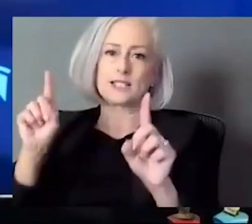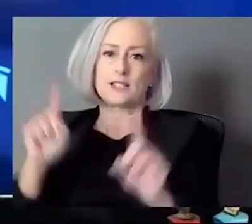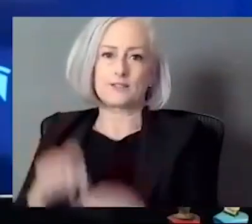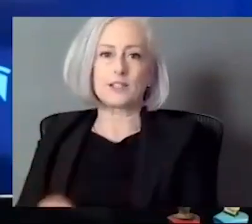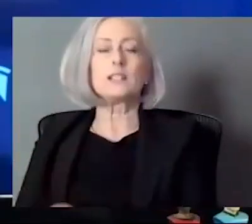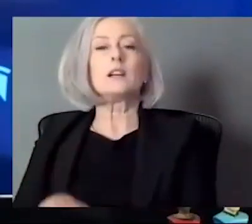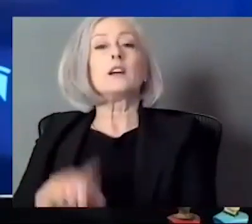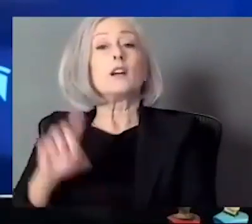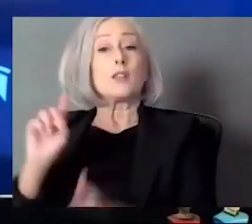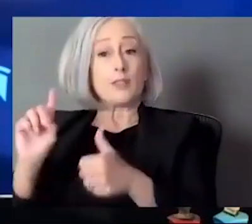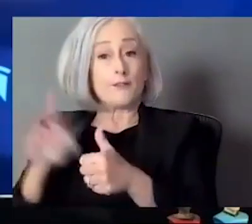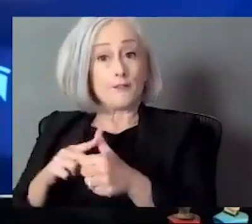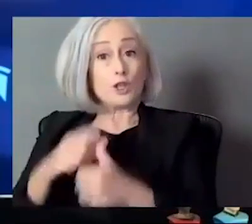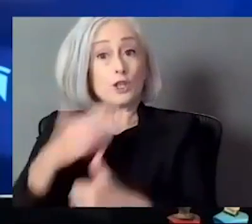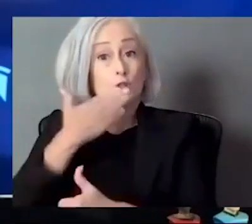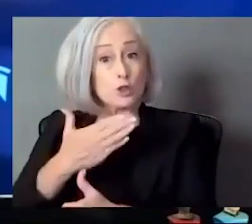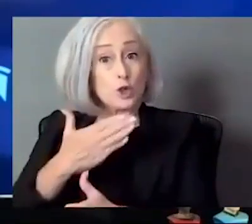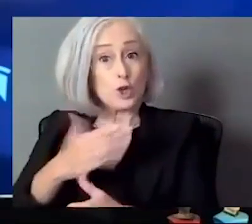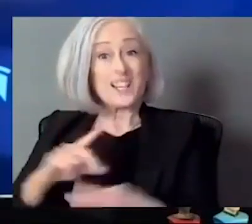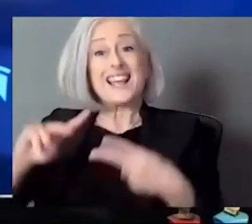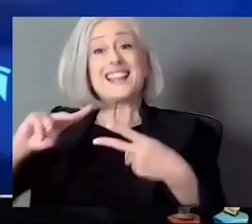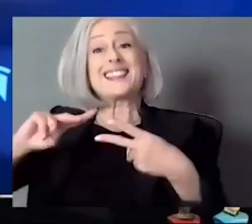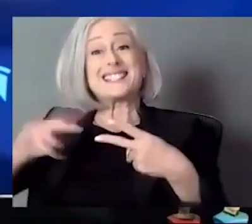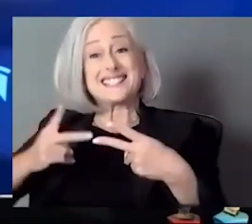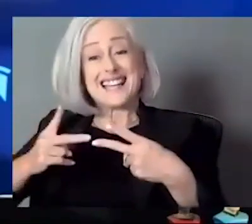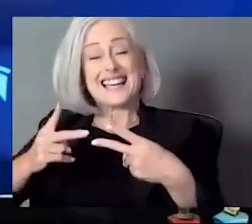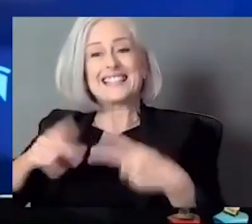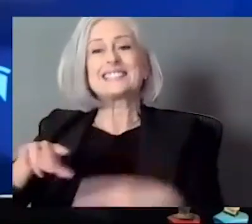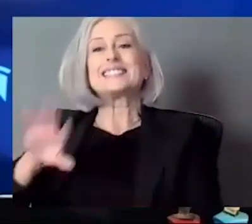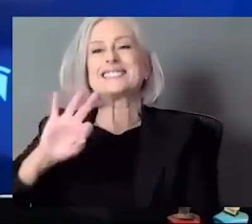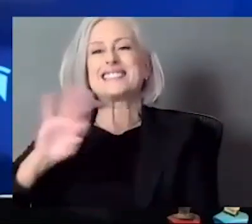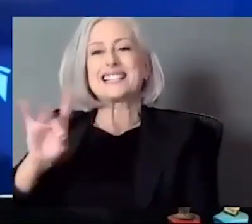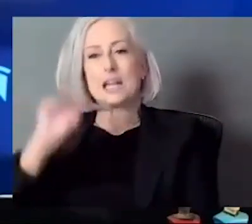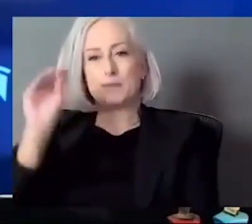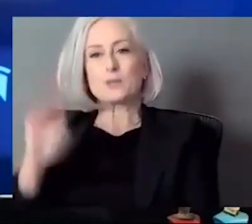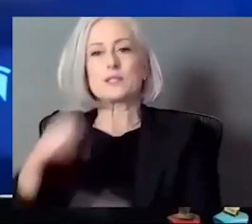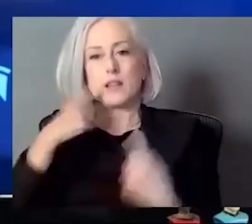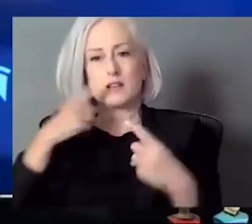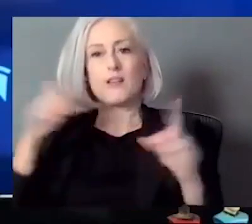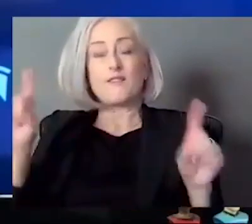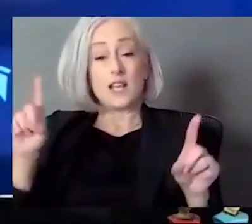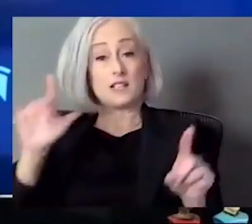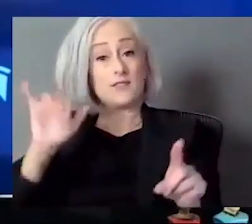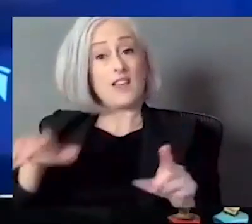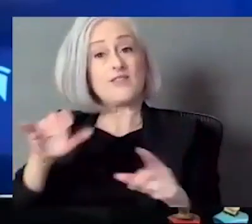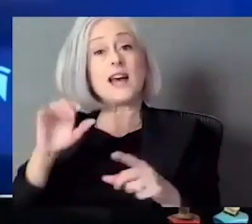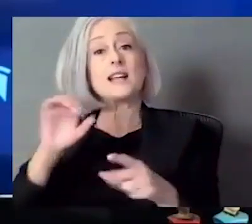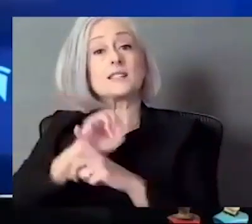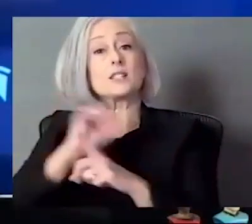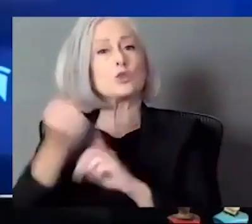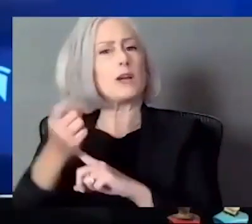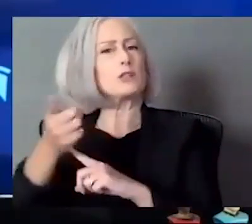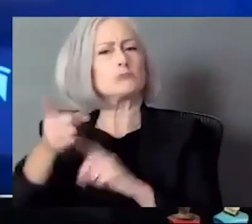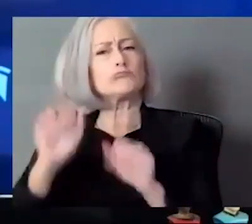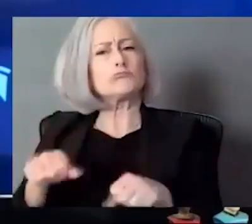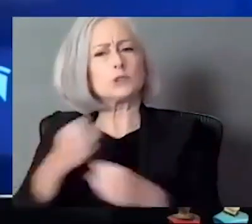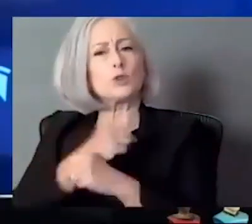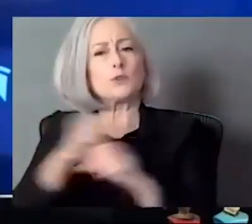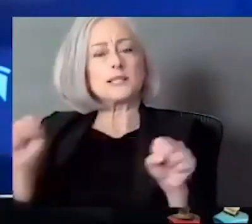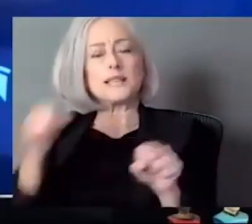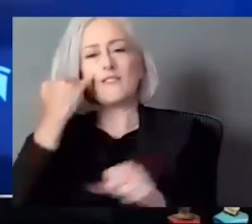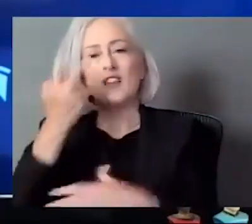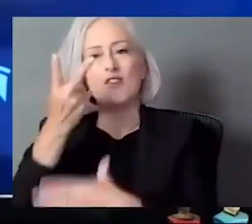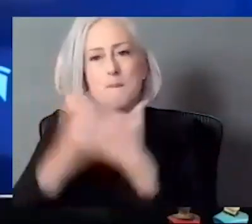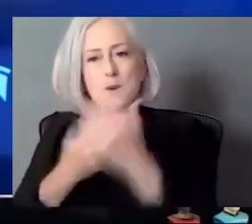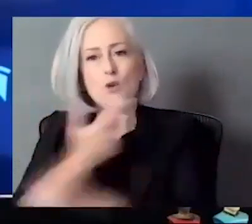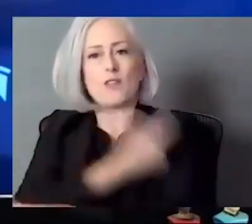or 90% efficacy against Delta. So I think in that situation, you can be safe if you've had both of your vaccinations, and then I don't think you have to worry as much